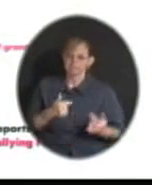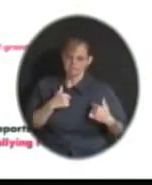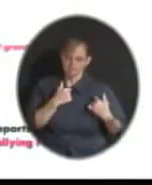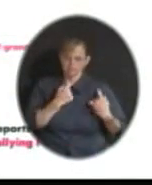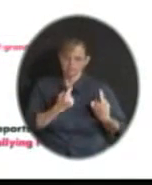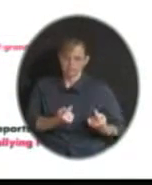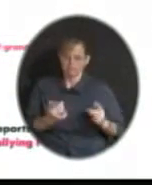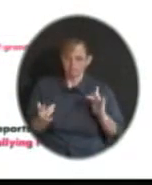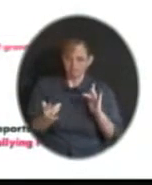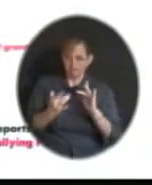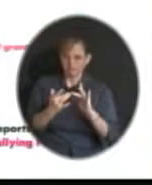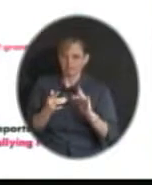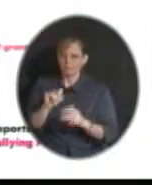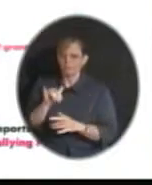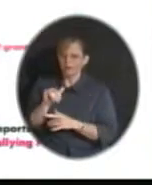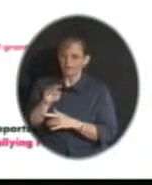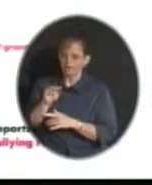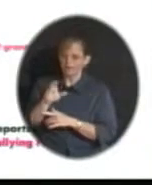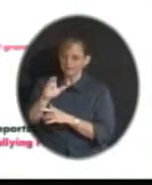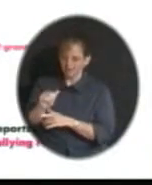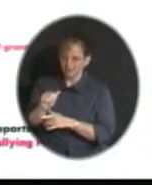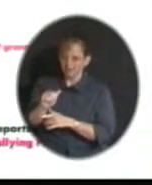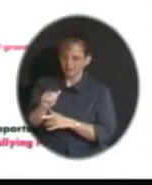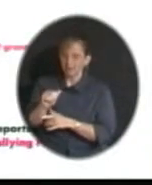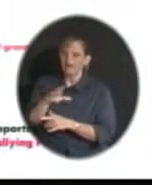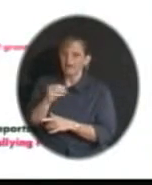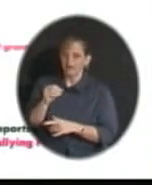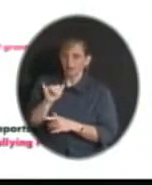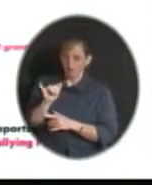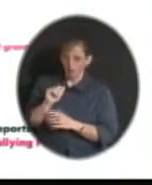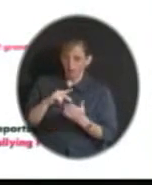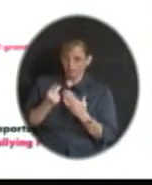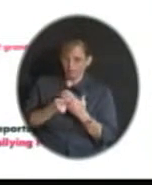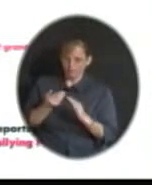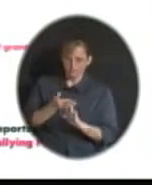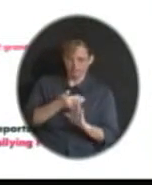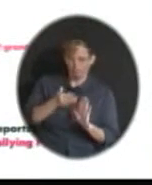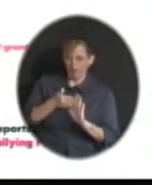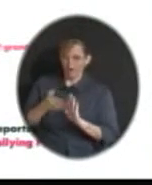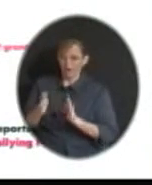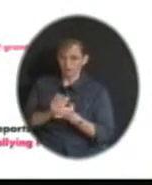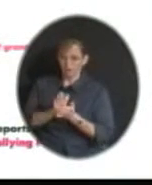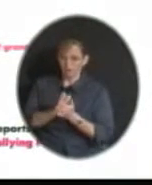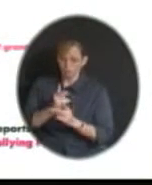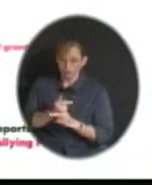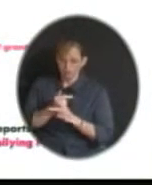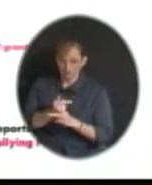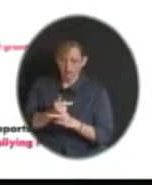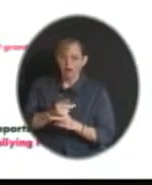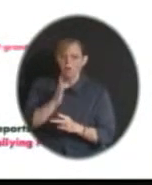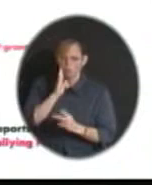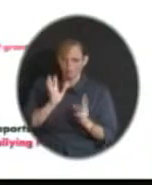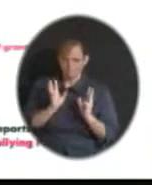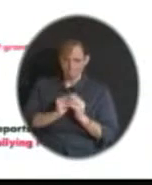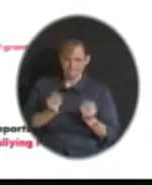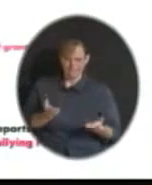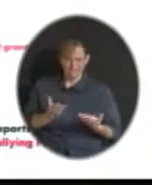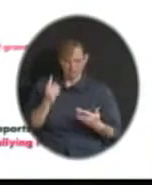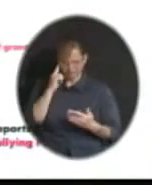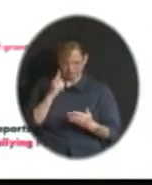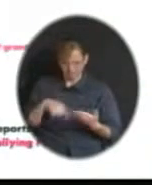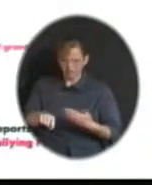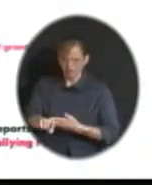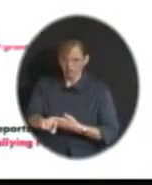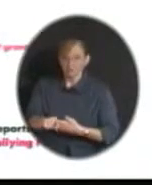with YMCA and our Y Care programs at our elementary schools, our before and after school care. We'll be meeting here, I think, next week, actually.